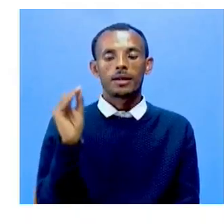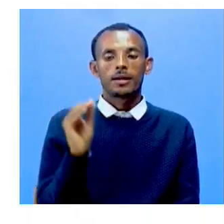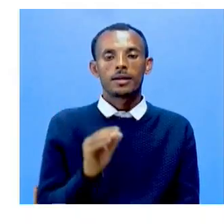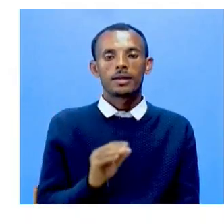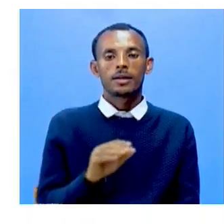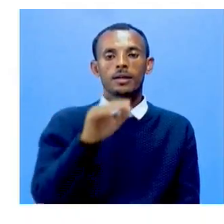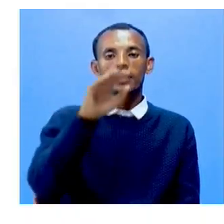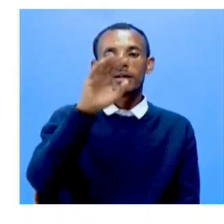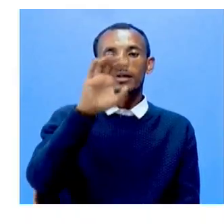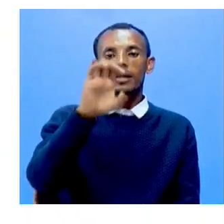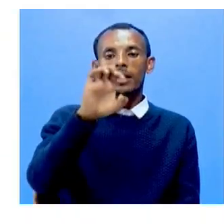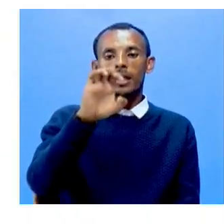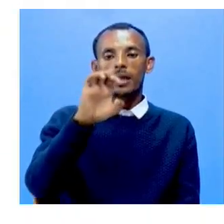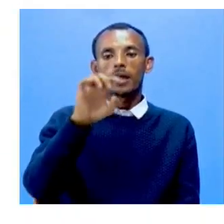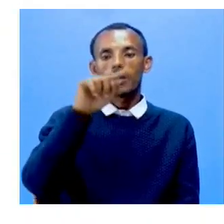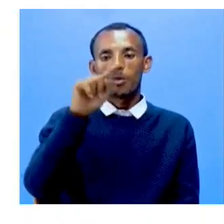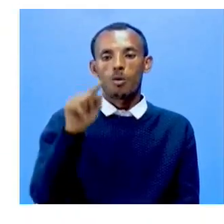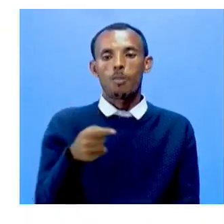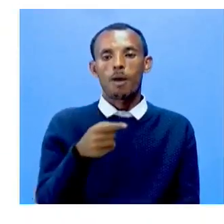E,